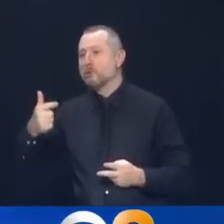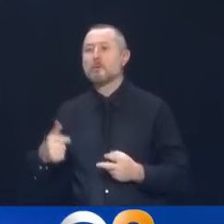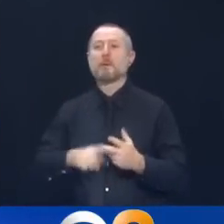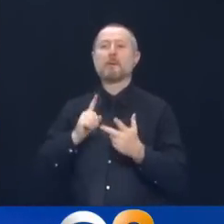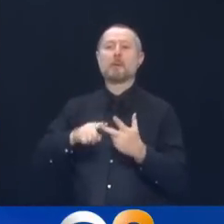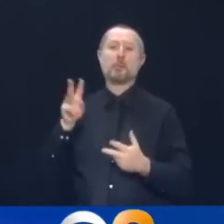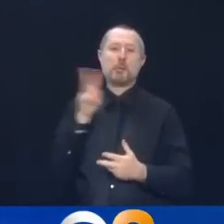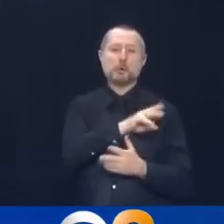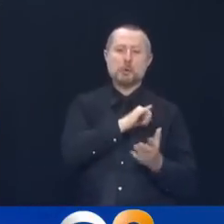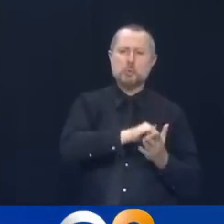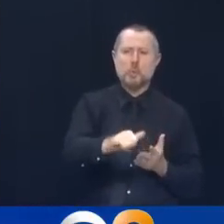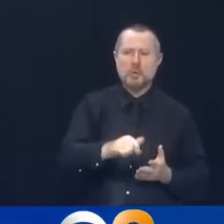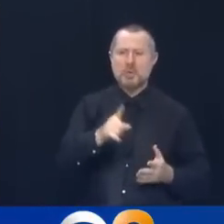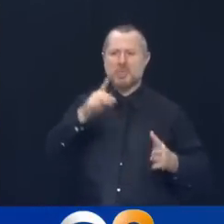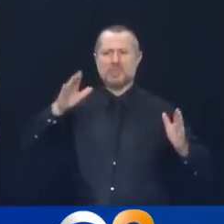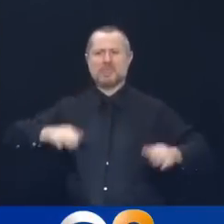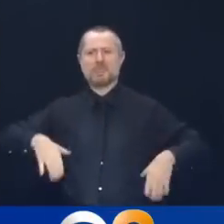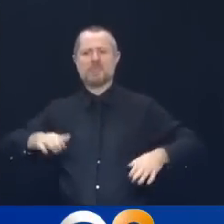closing indoor dining or